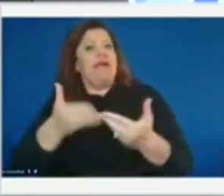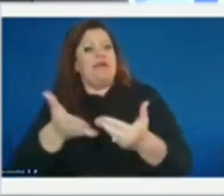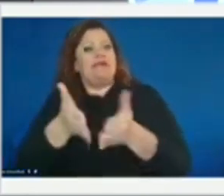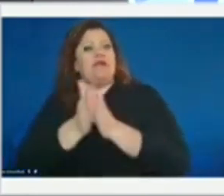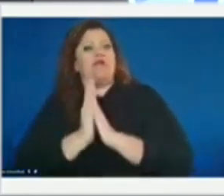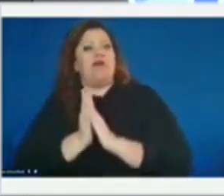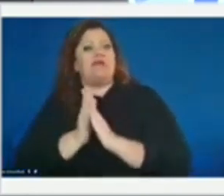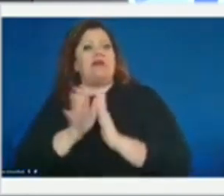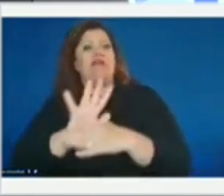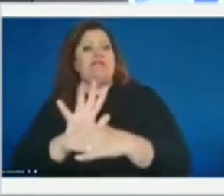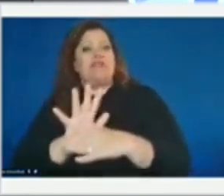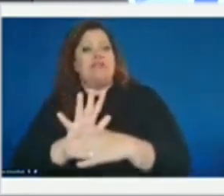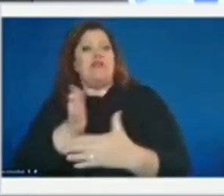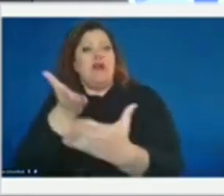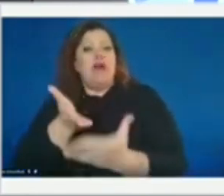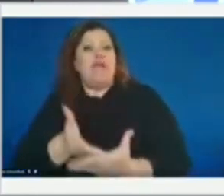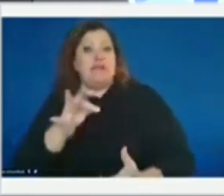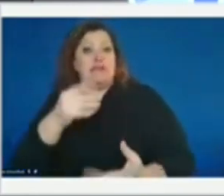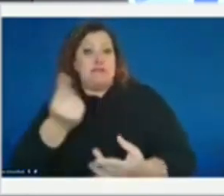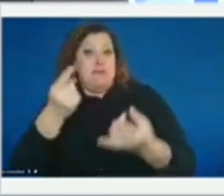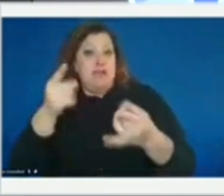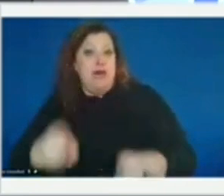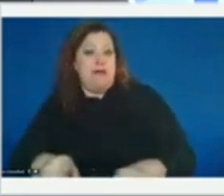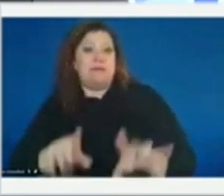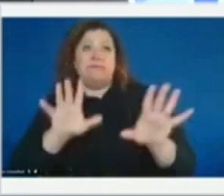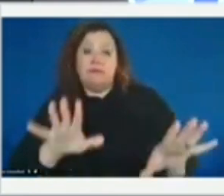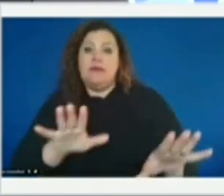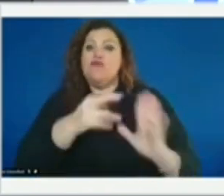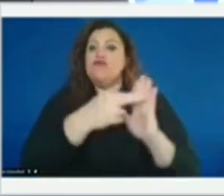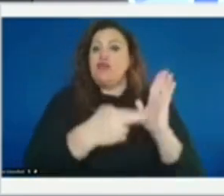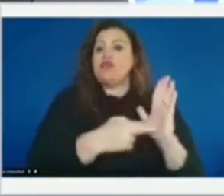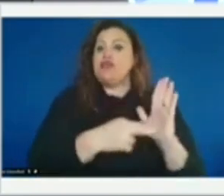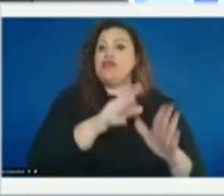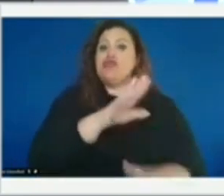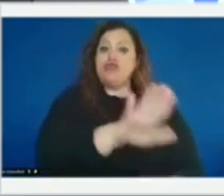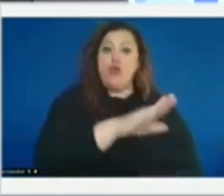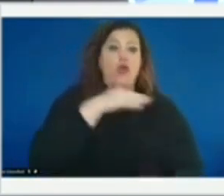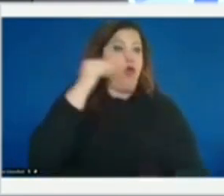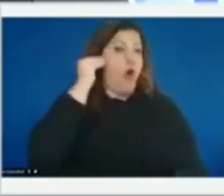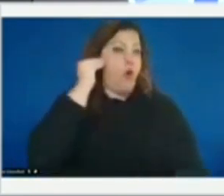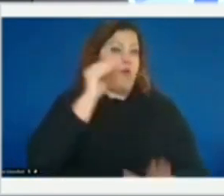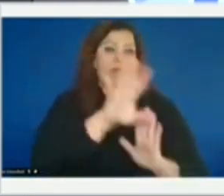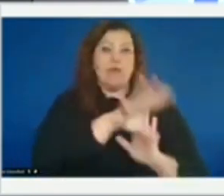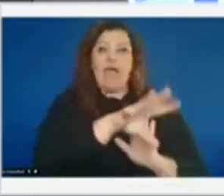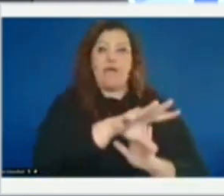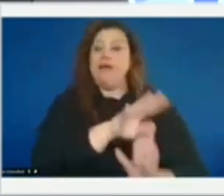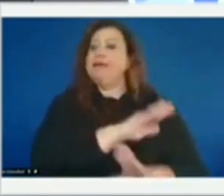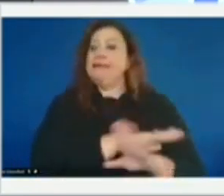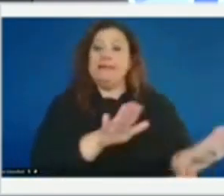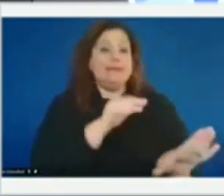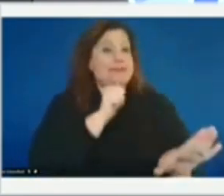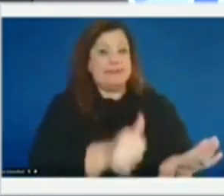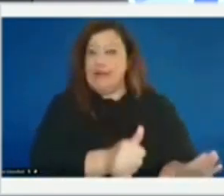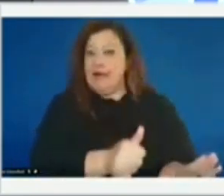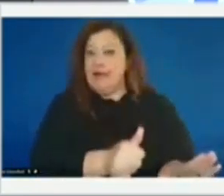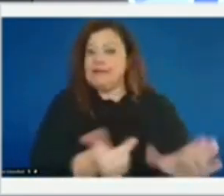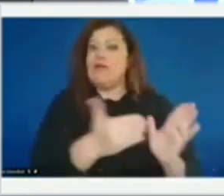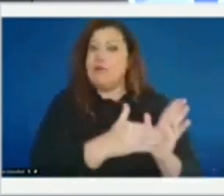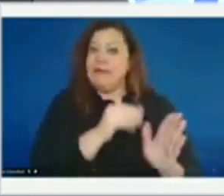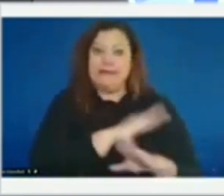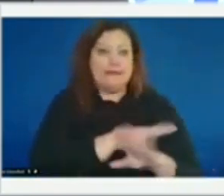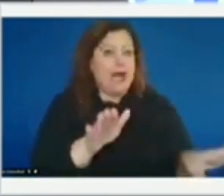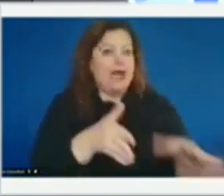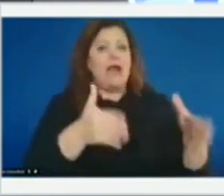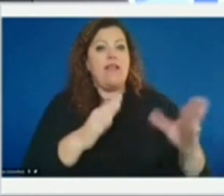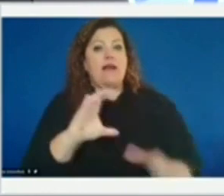incident occur. Rest assured, registering a residential camera does not, I repeat, does not allow CMPD to access a